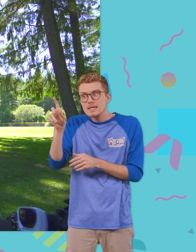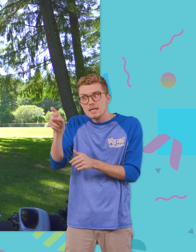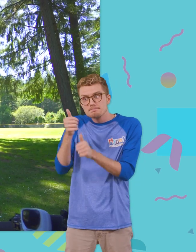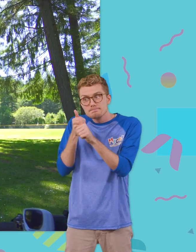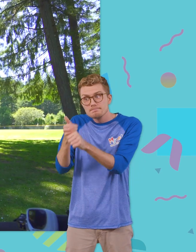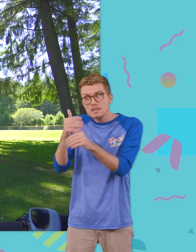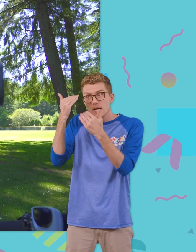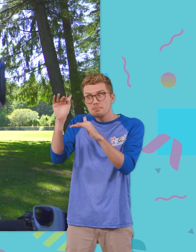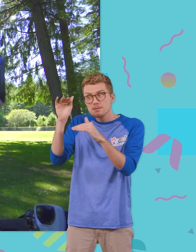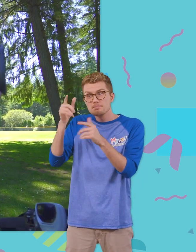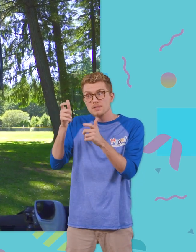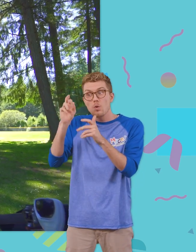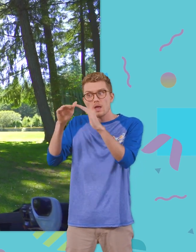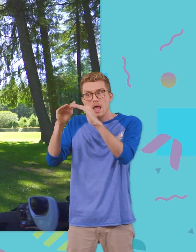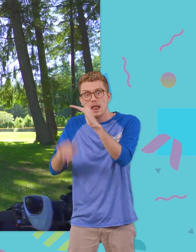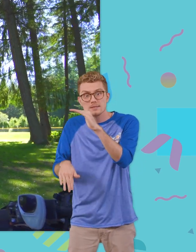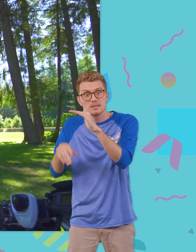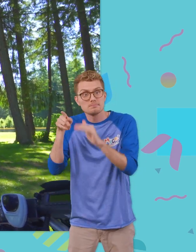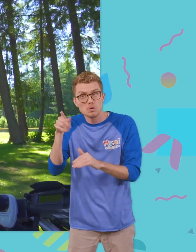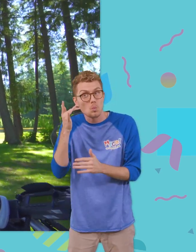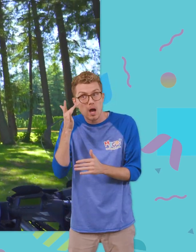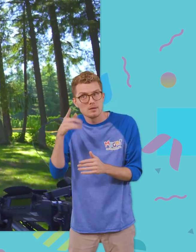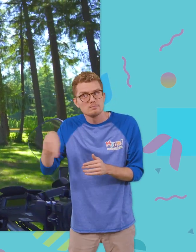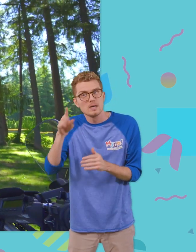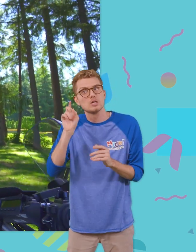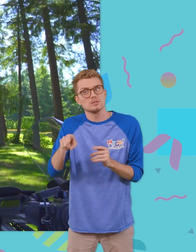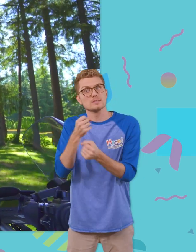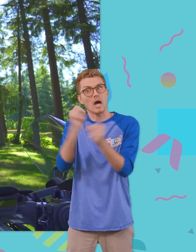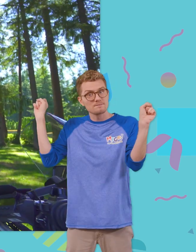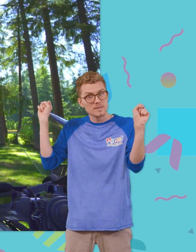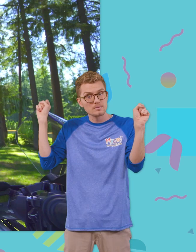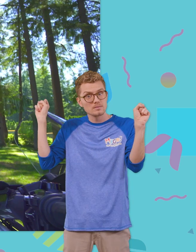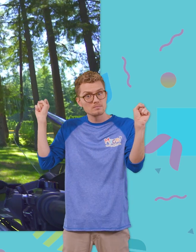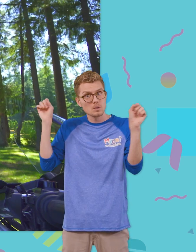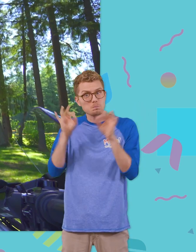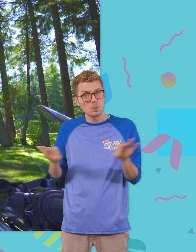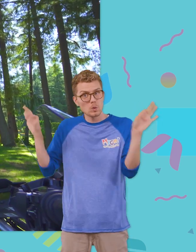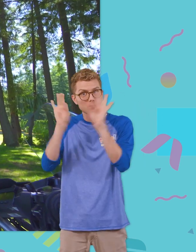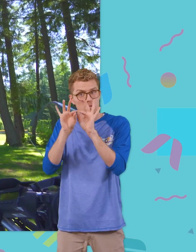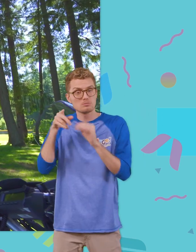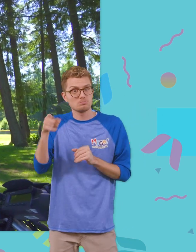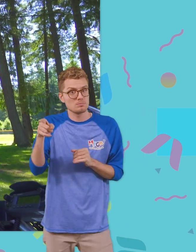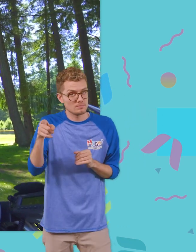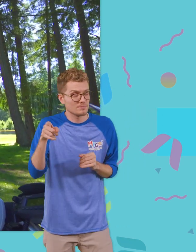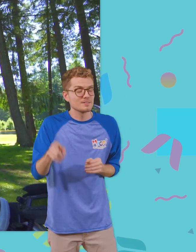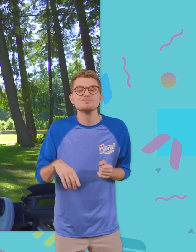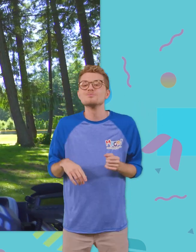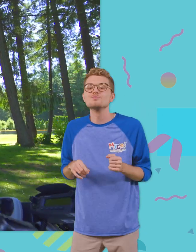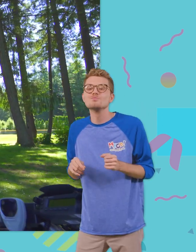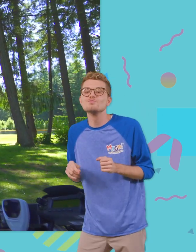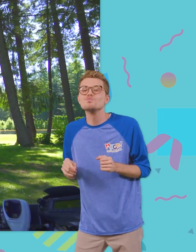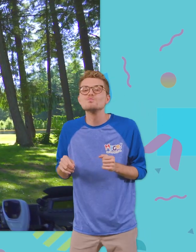what's used to check the speed of everyone driving on the road. So you should drive the speed limit or lower